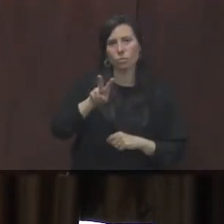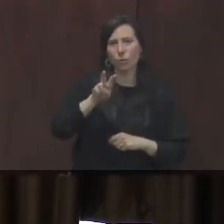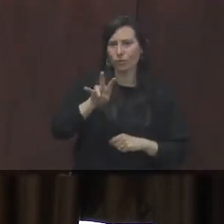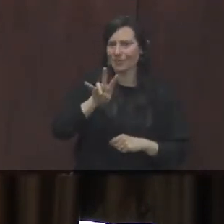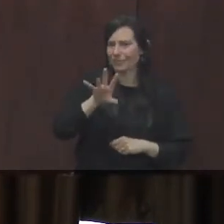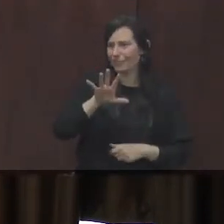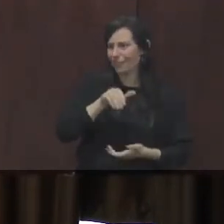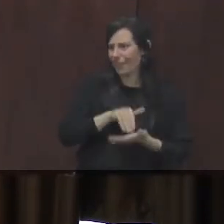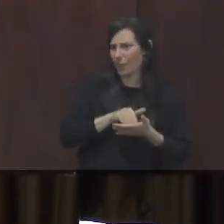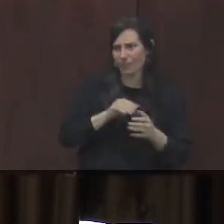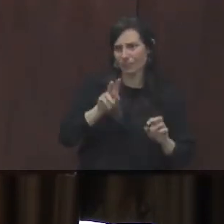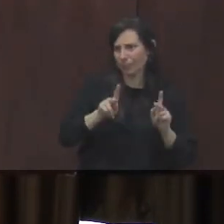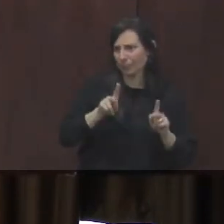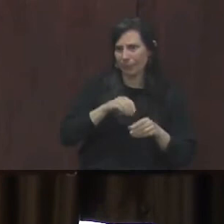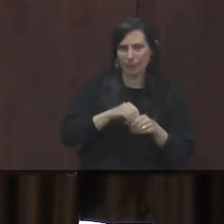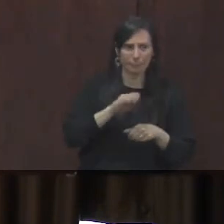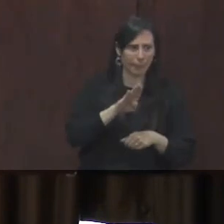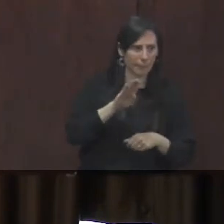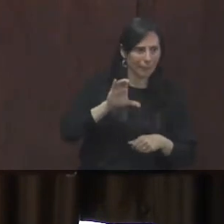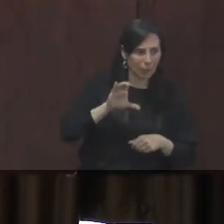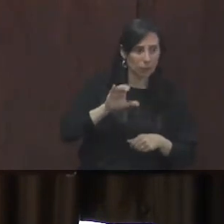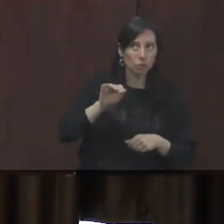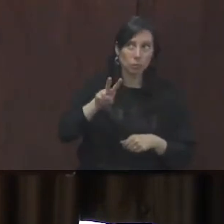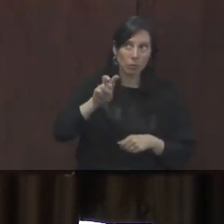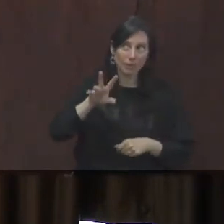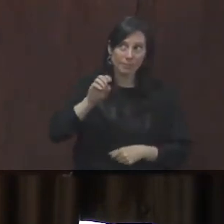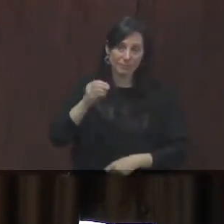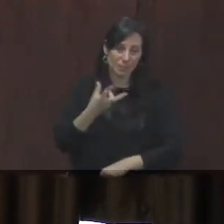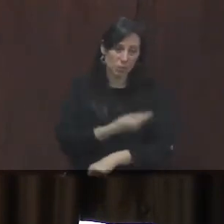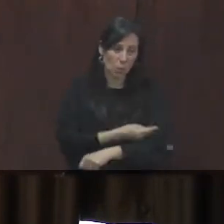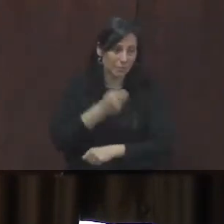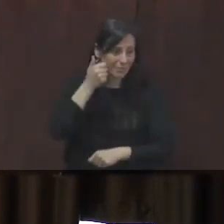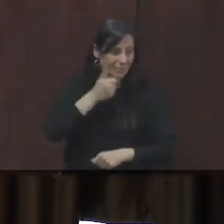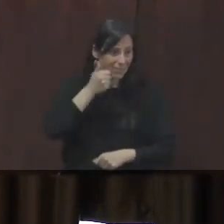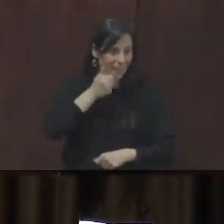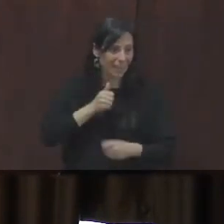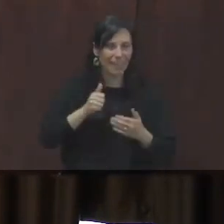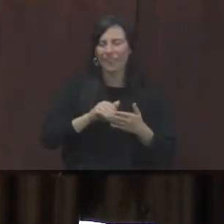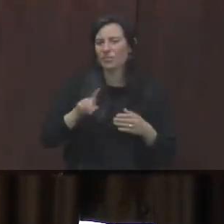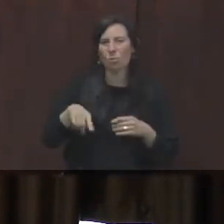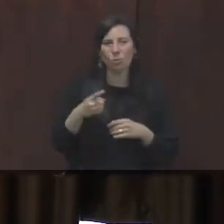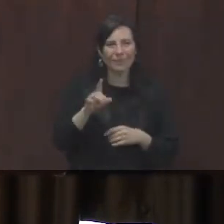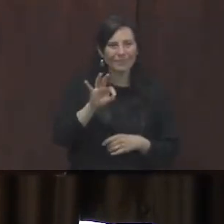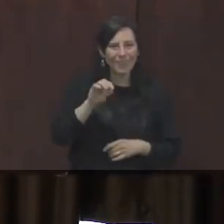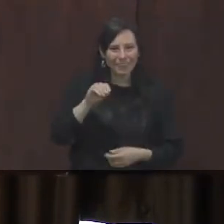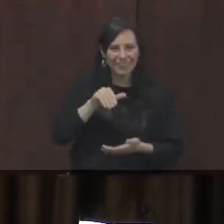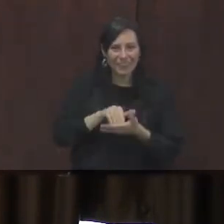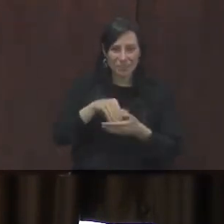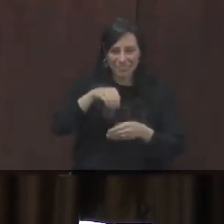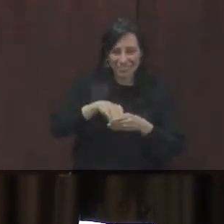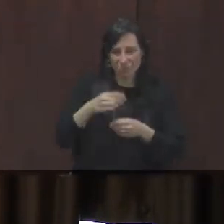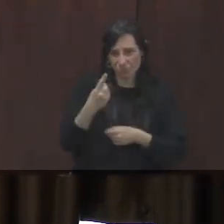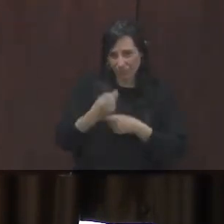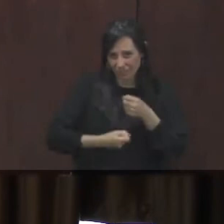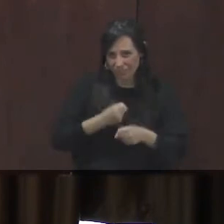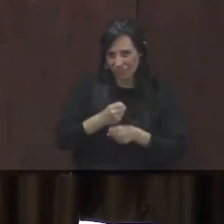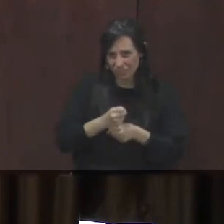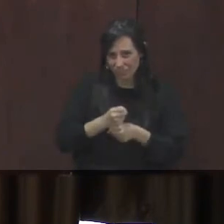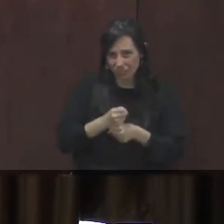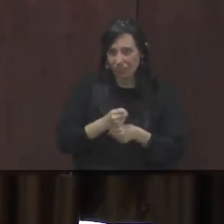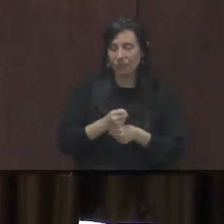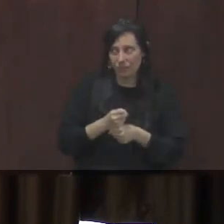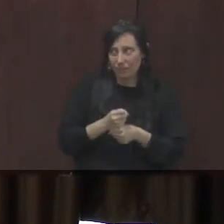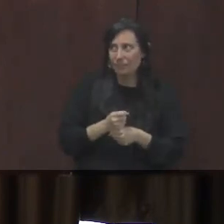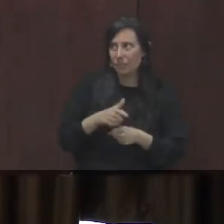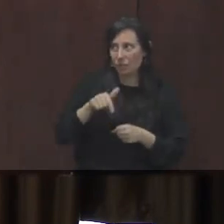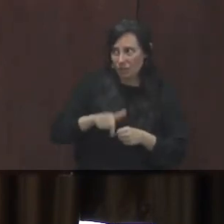at 250 doses a day, that's only 90,000 doses in a year. So this is going to take time